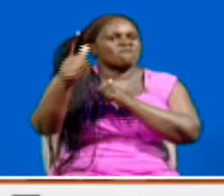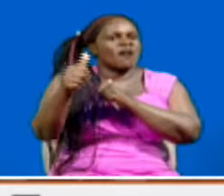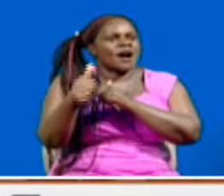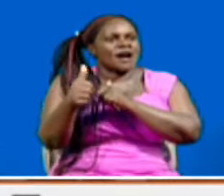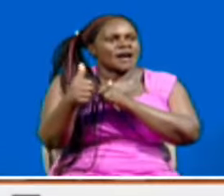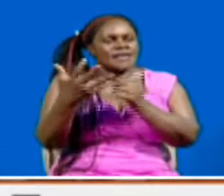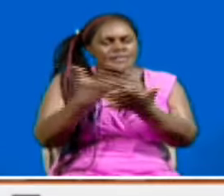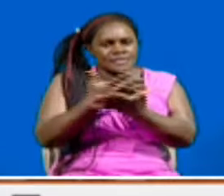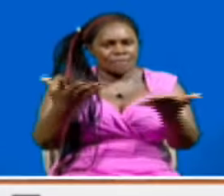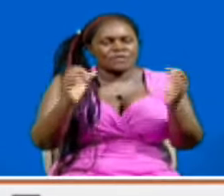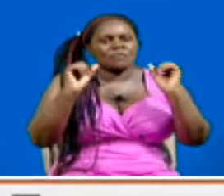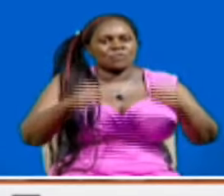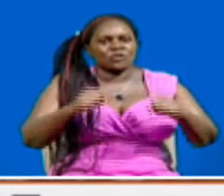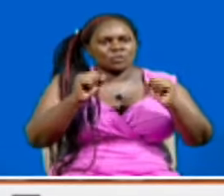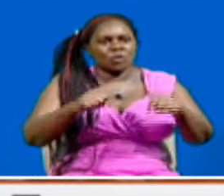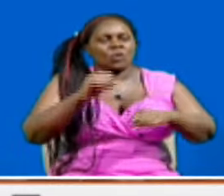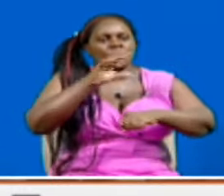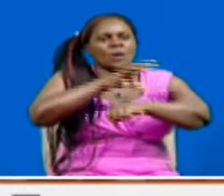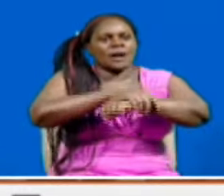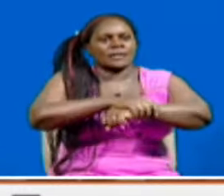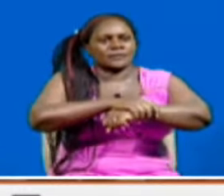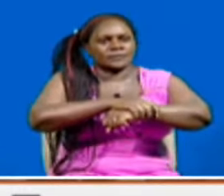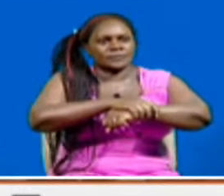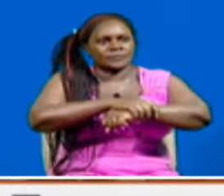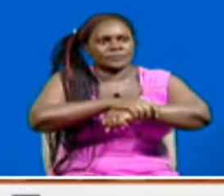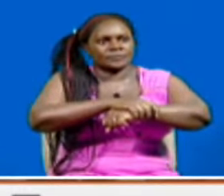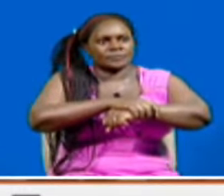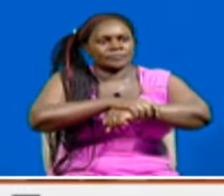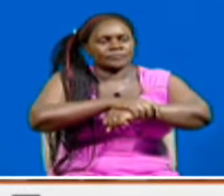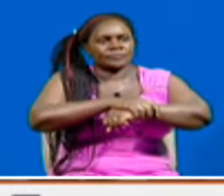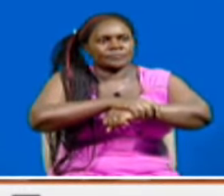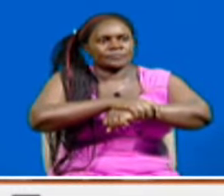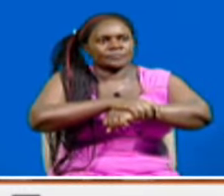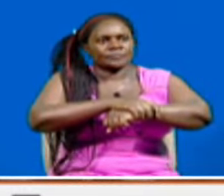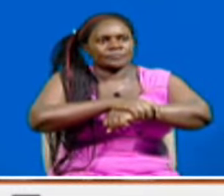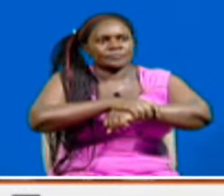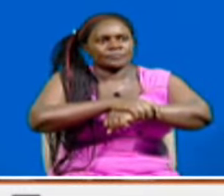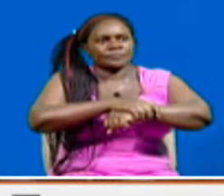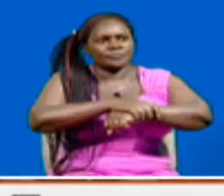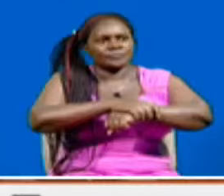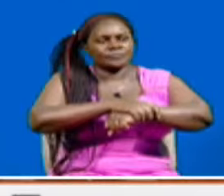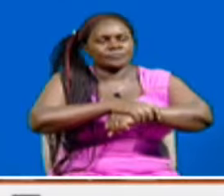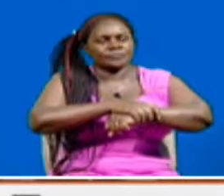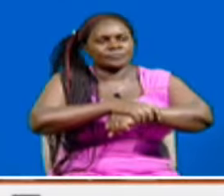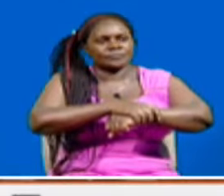actually something that will be. My auctioneers that I had instructed,